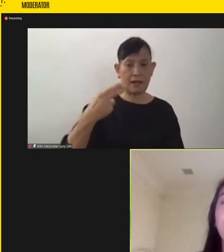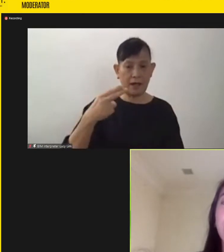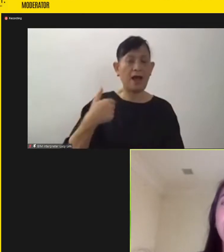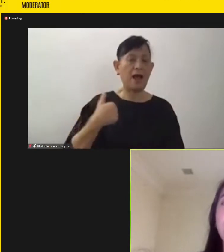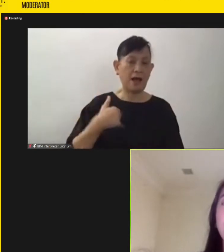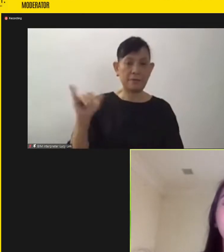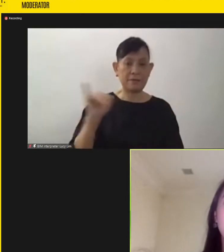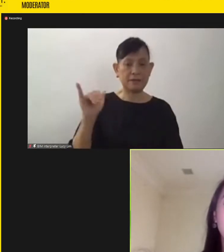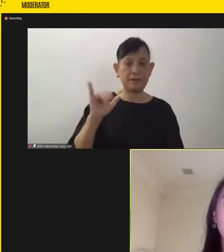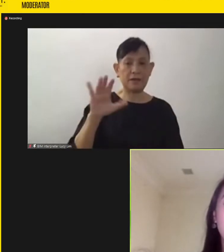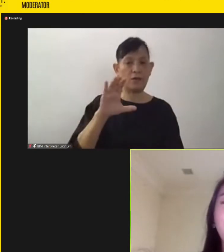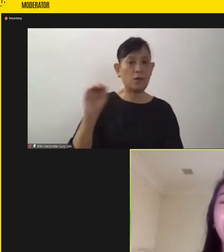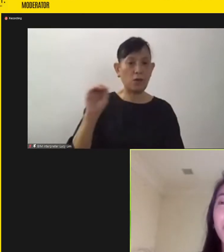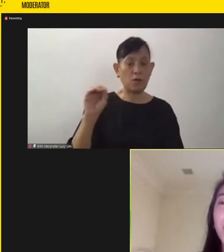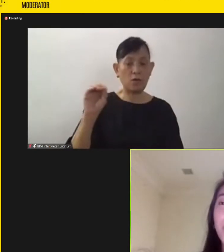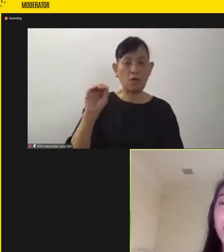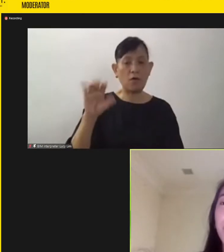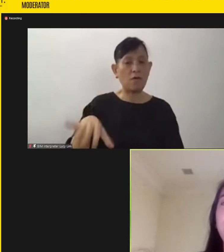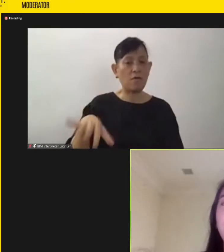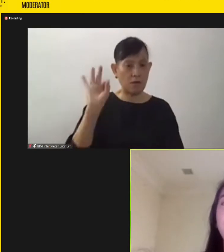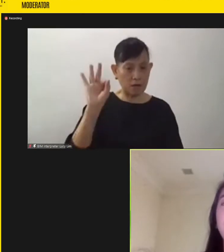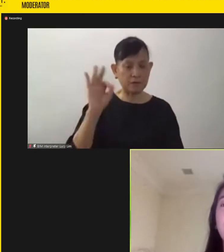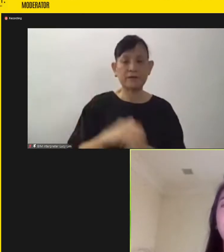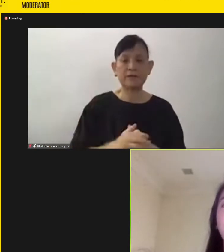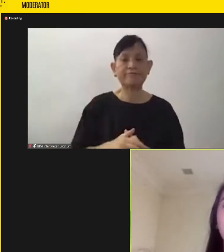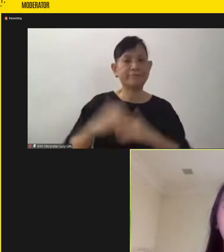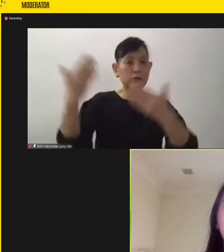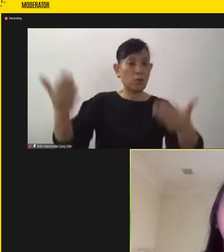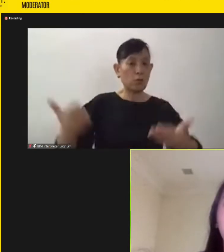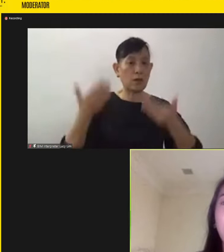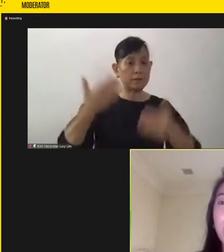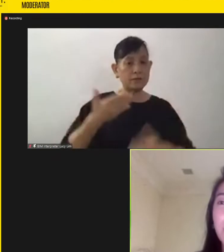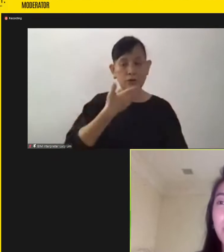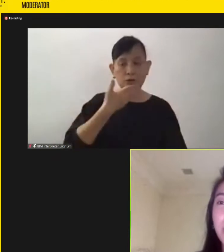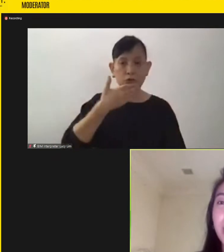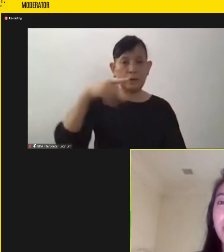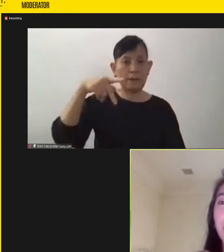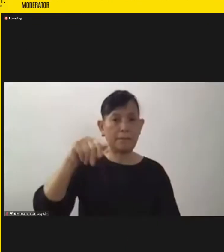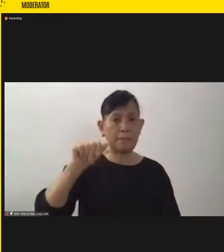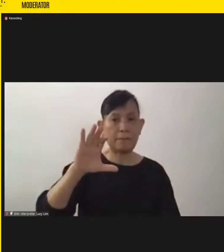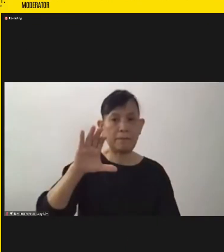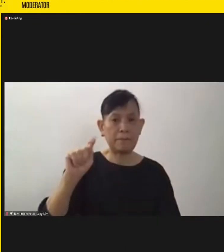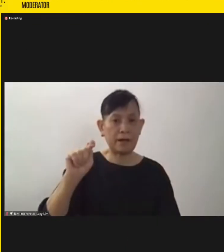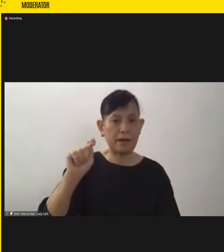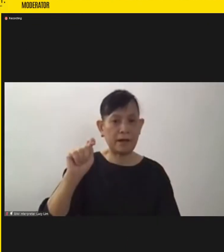co-coordinator of UndiSabah. Welcome to Youth PACT 2022.